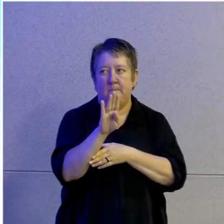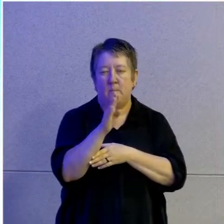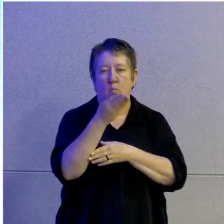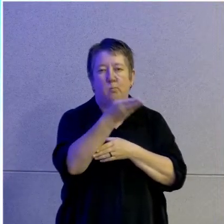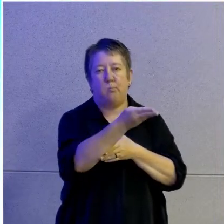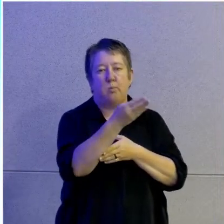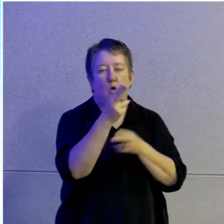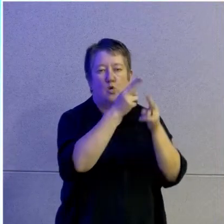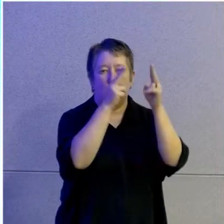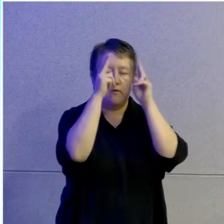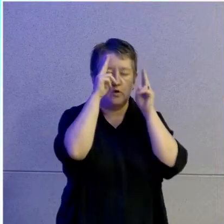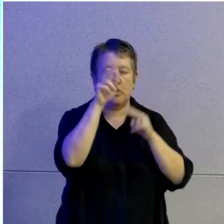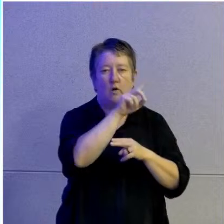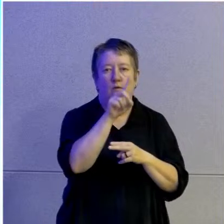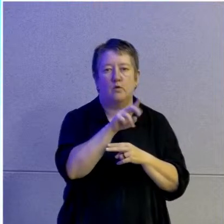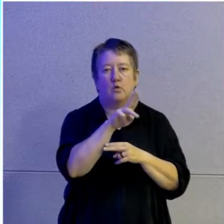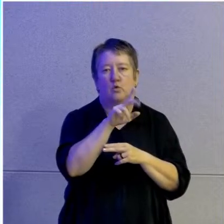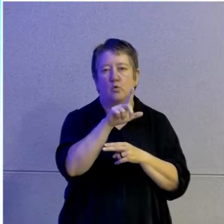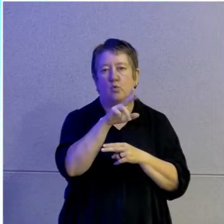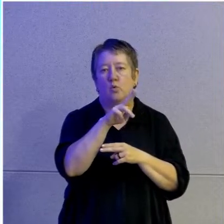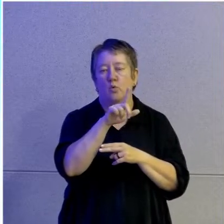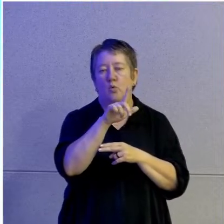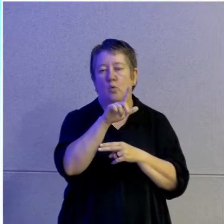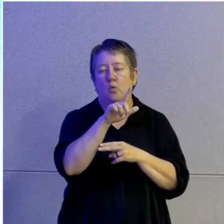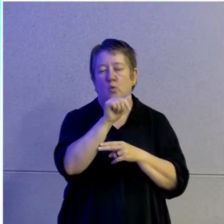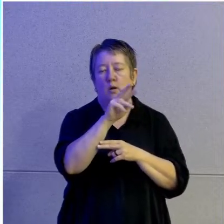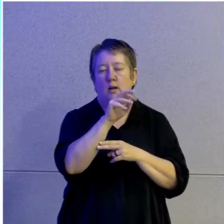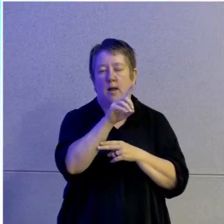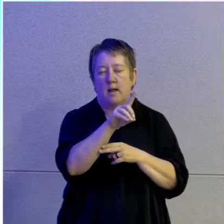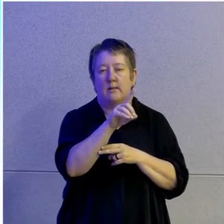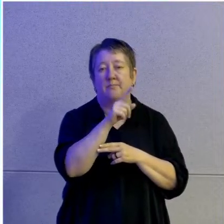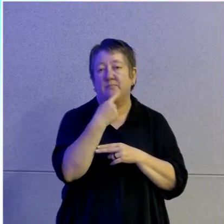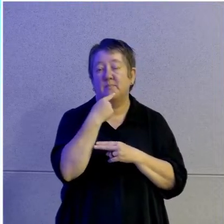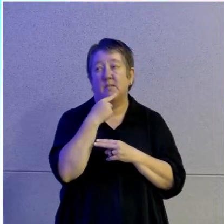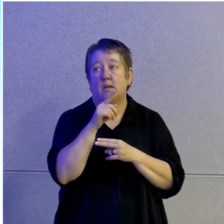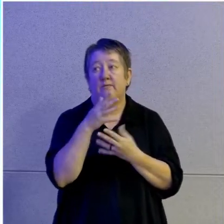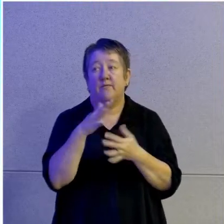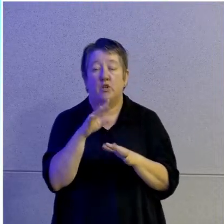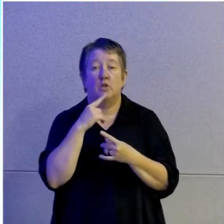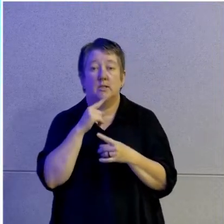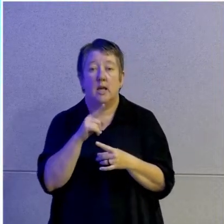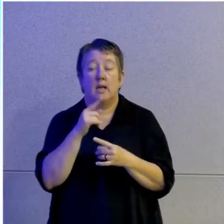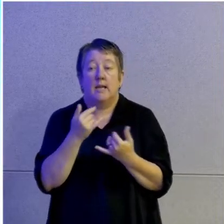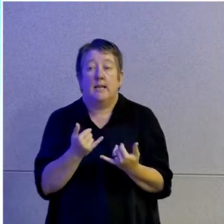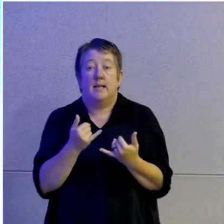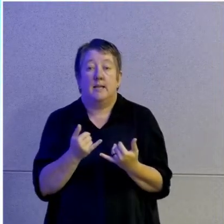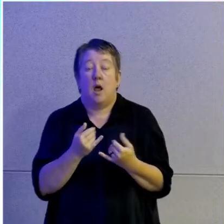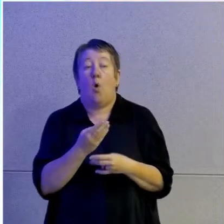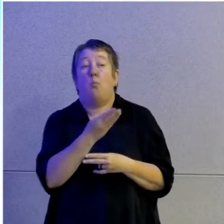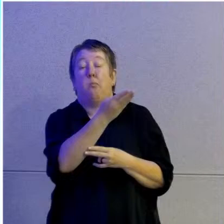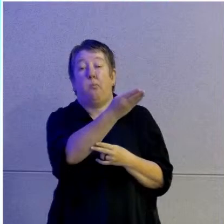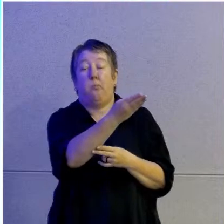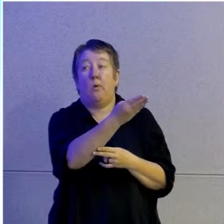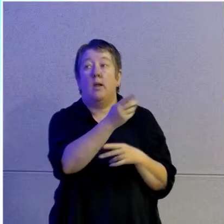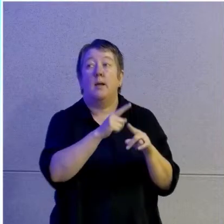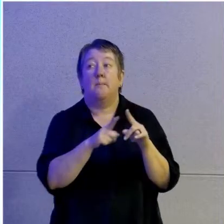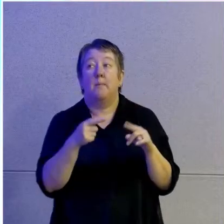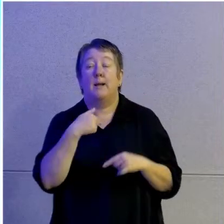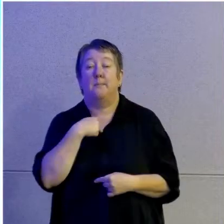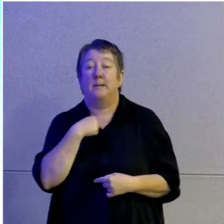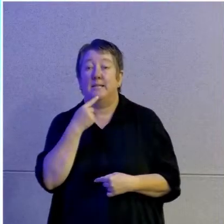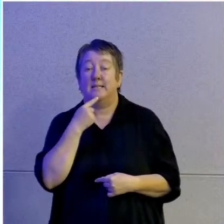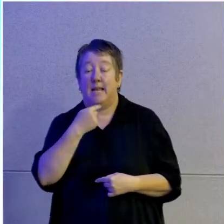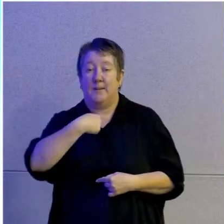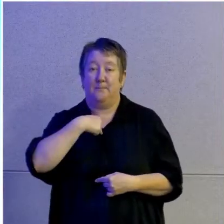of Zululand. And I said, I know it has been mentioned that this is now existing at the University of Zululand, but I said, as